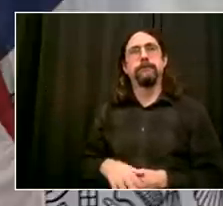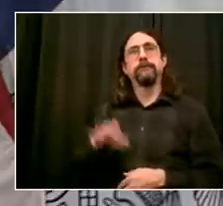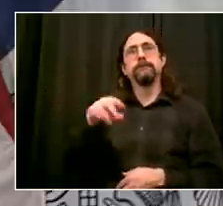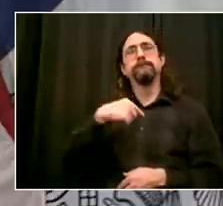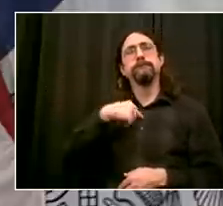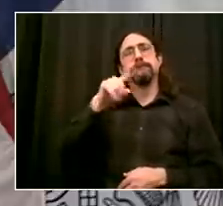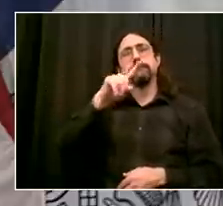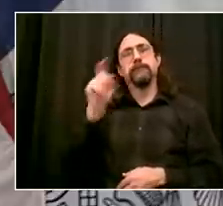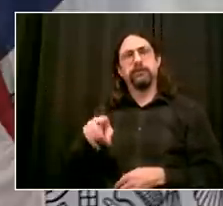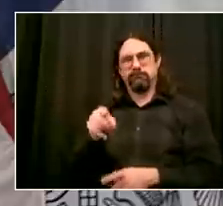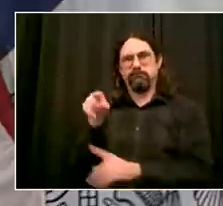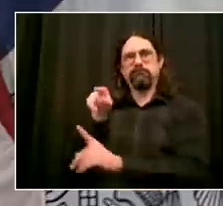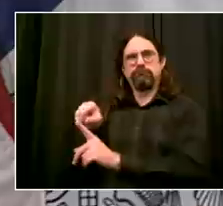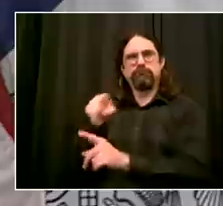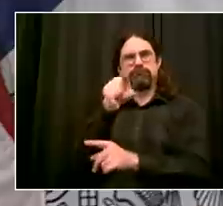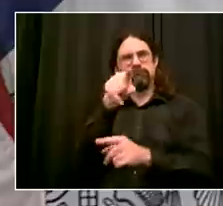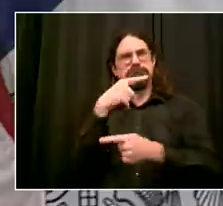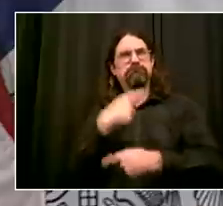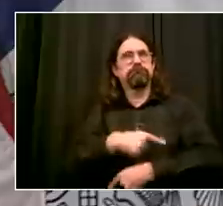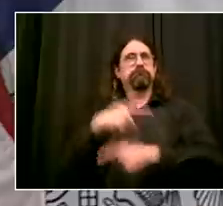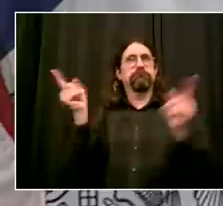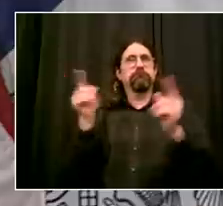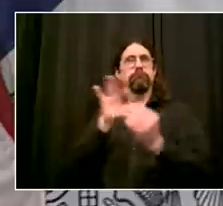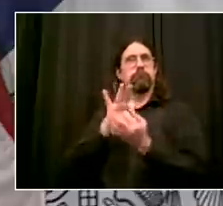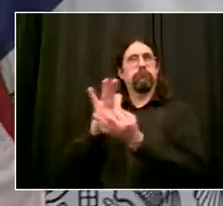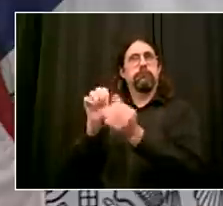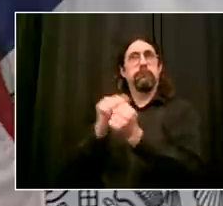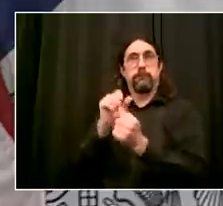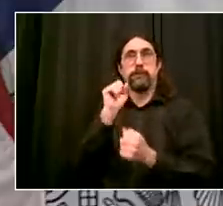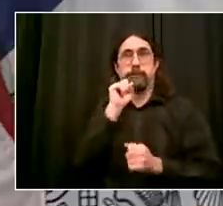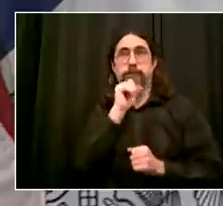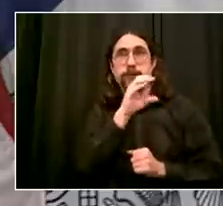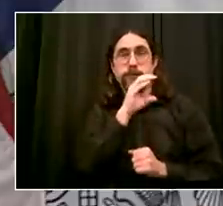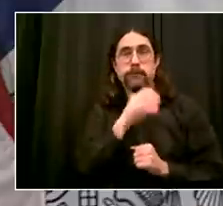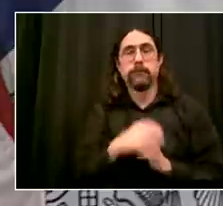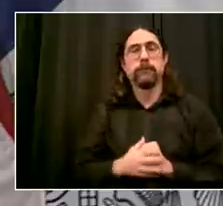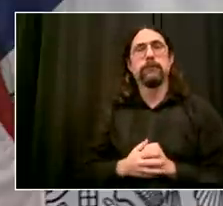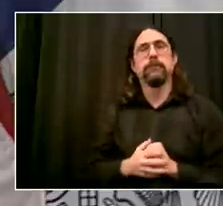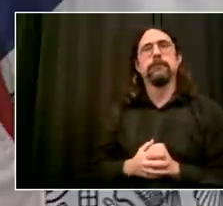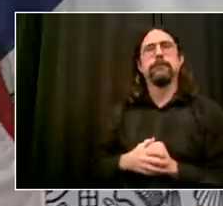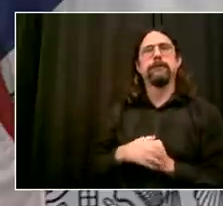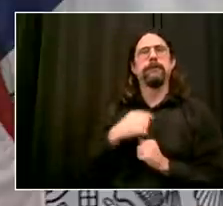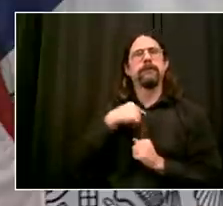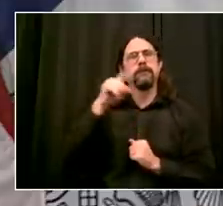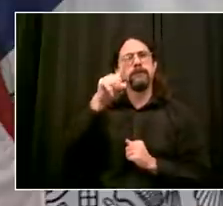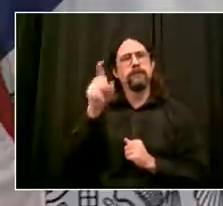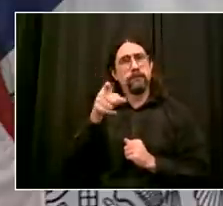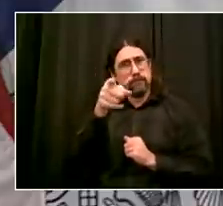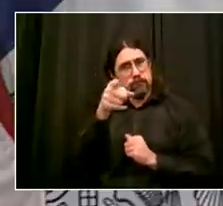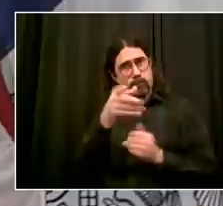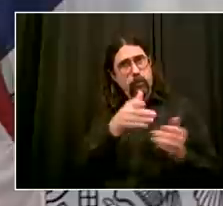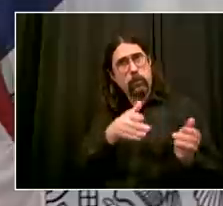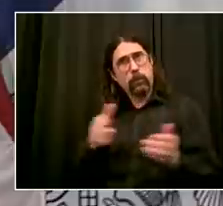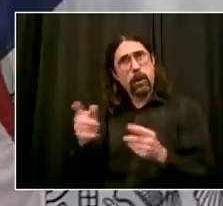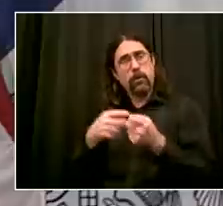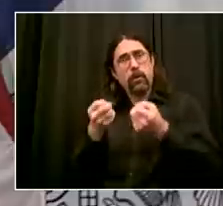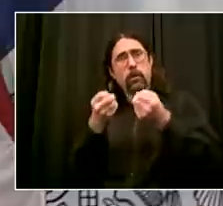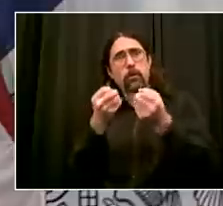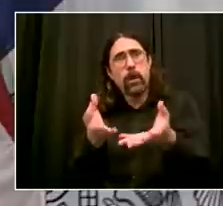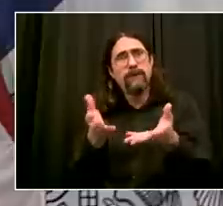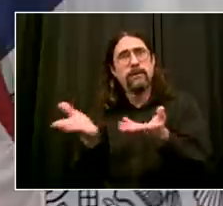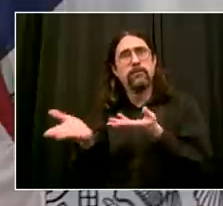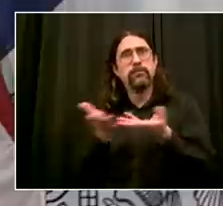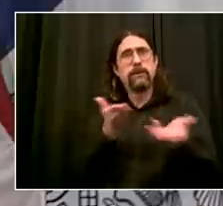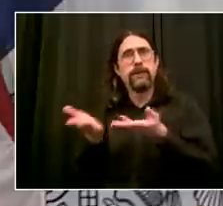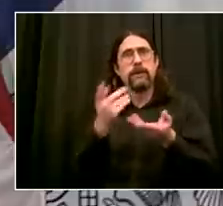get food, helping seniors get to their medical appointments, anything that they might need so that they can find